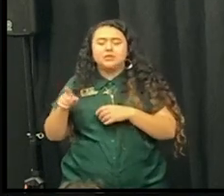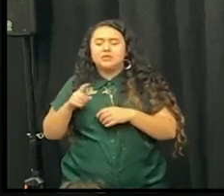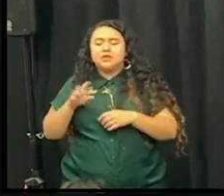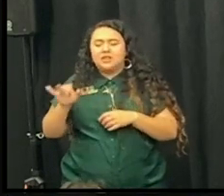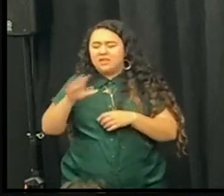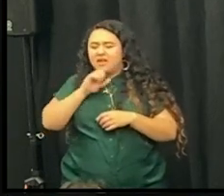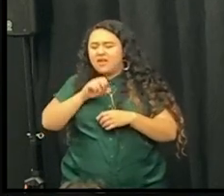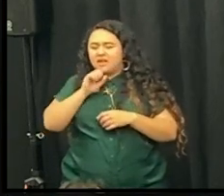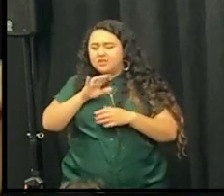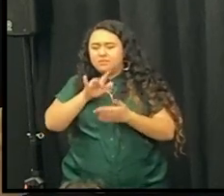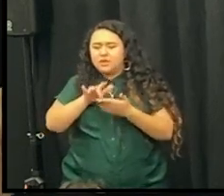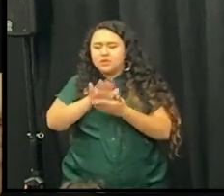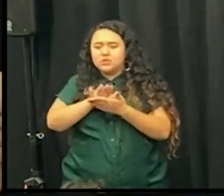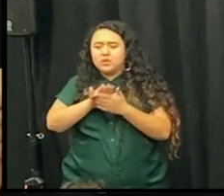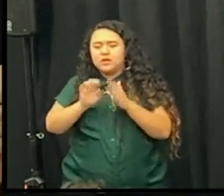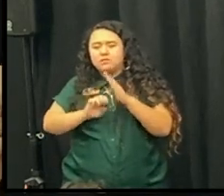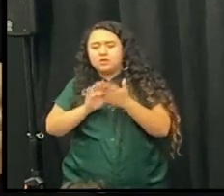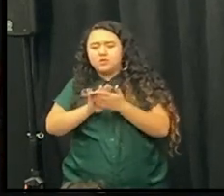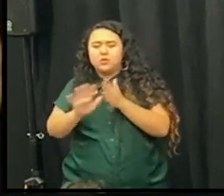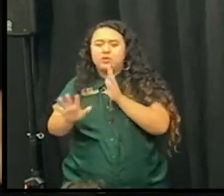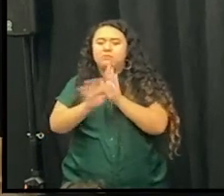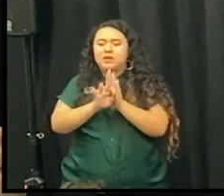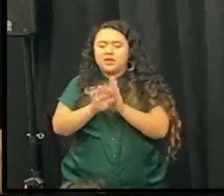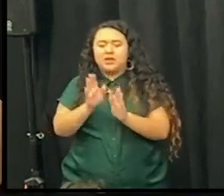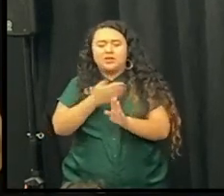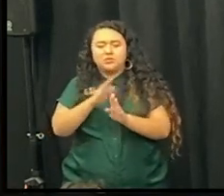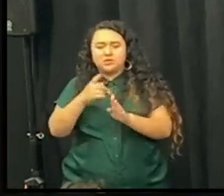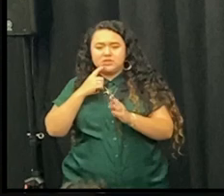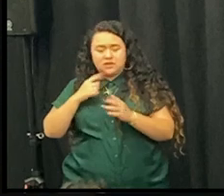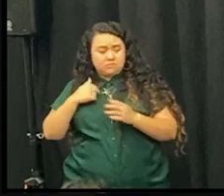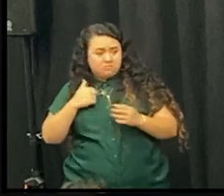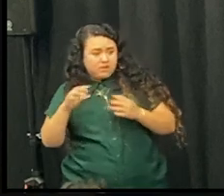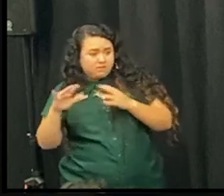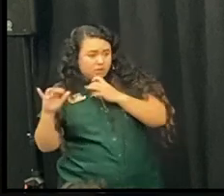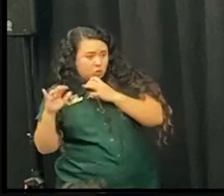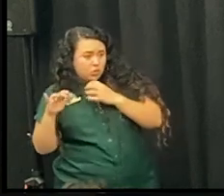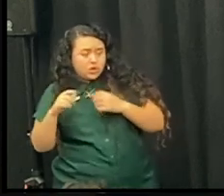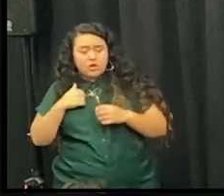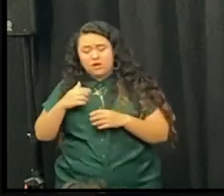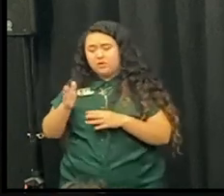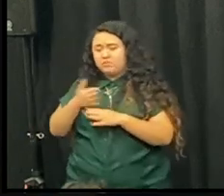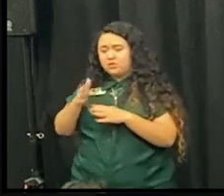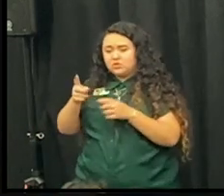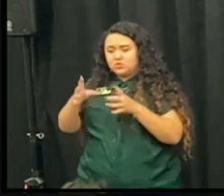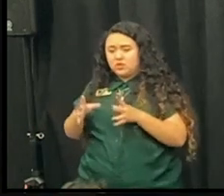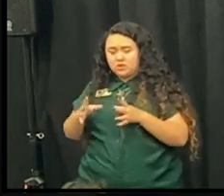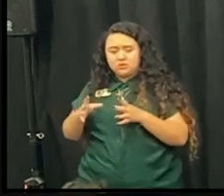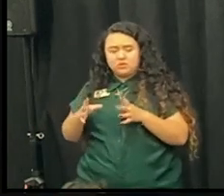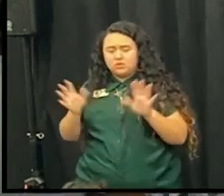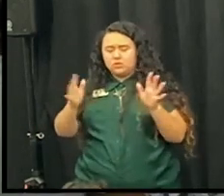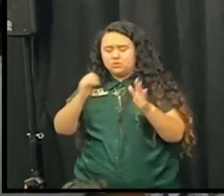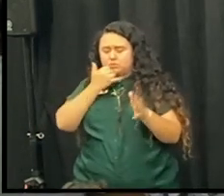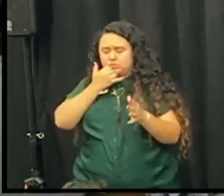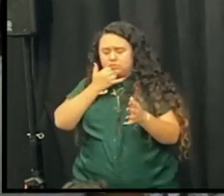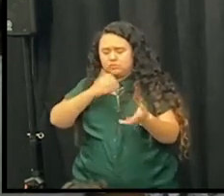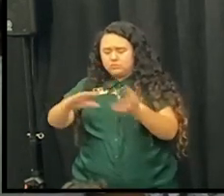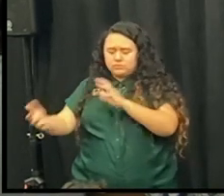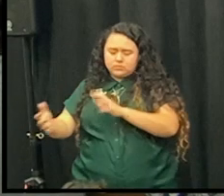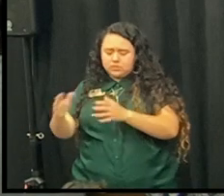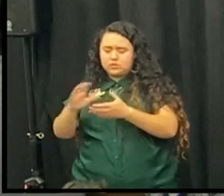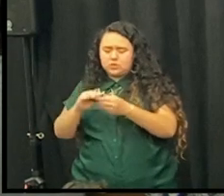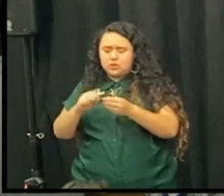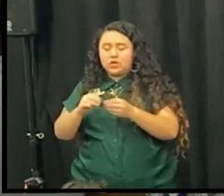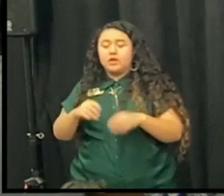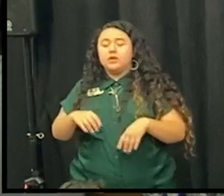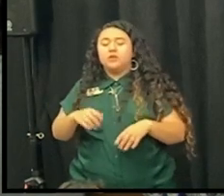middle school or elementary school when you choose an instrument, she said, I want to play the flute. And her band director, I messed up the story already. She said, I want to play the